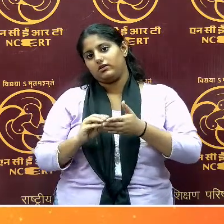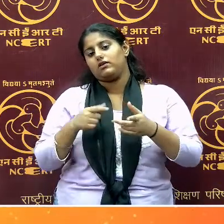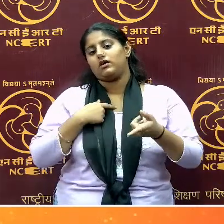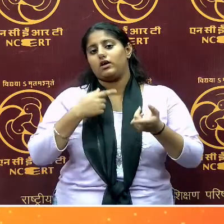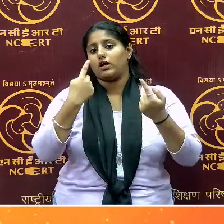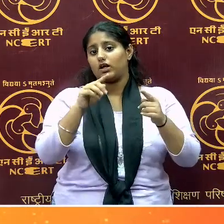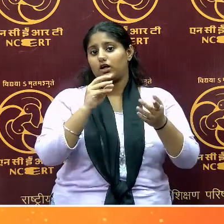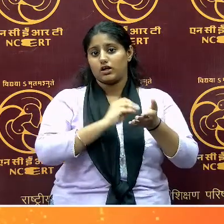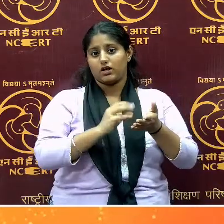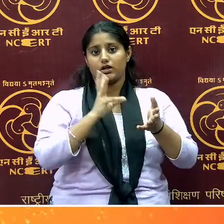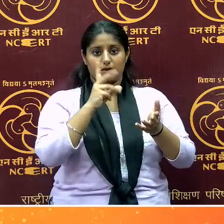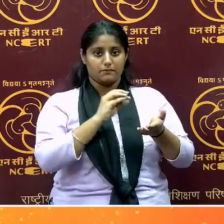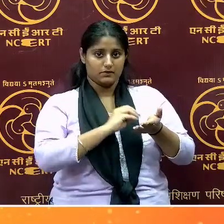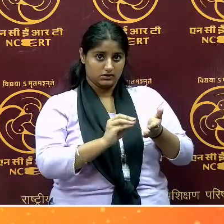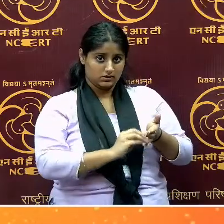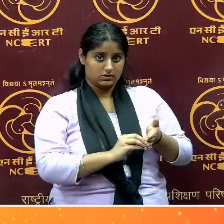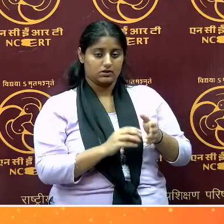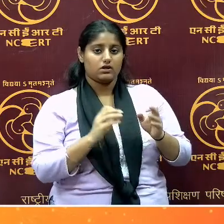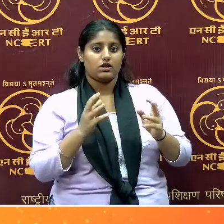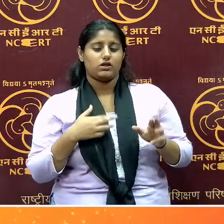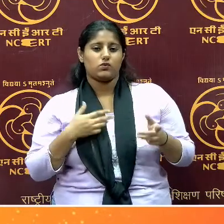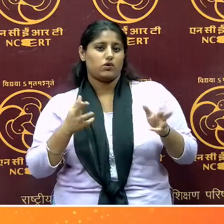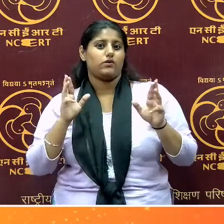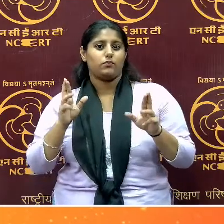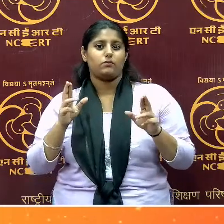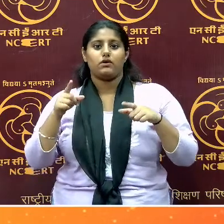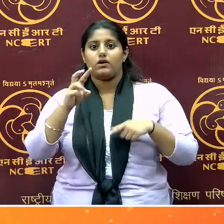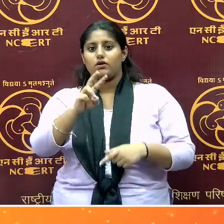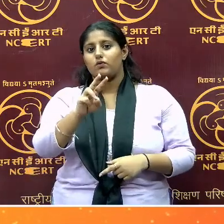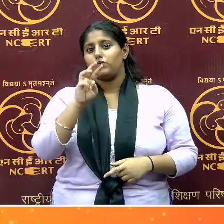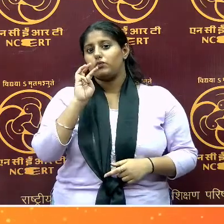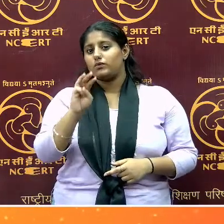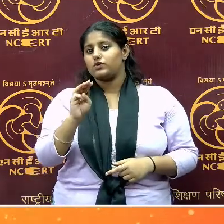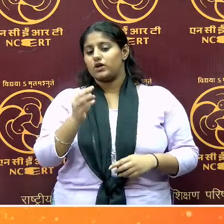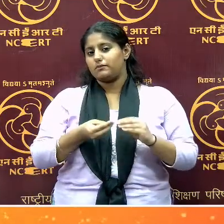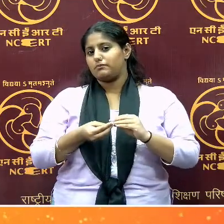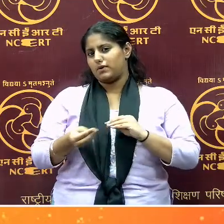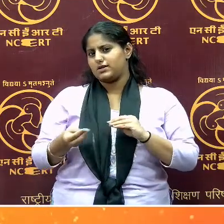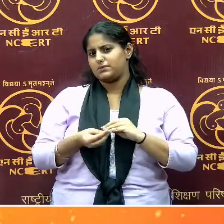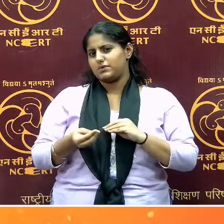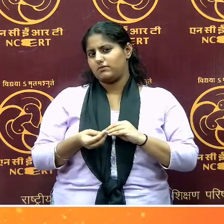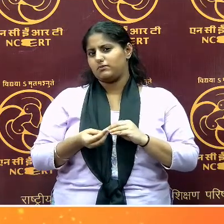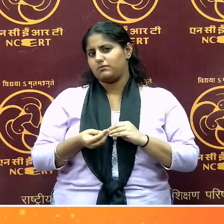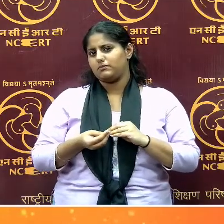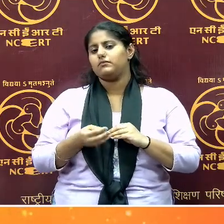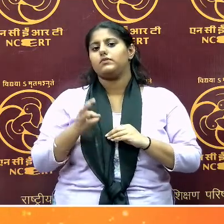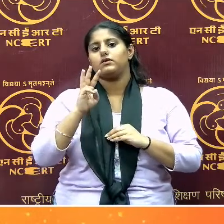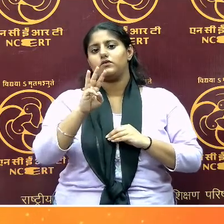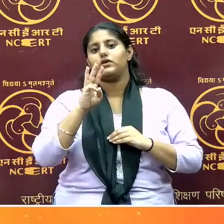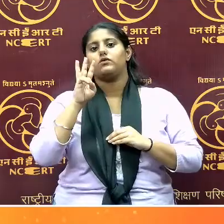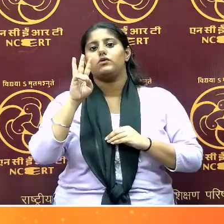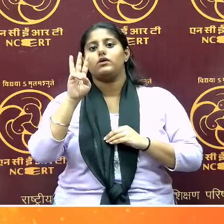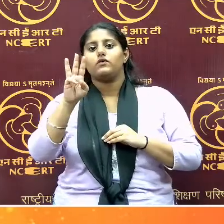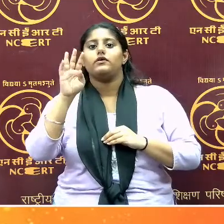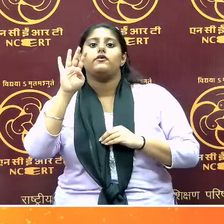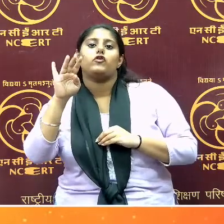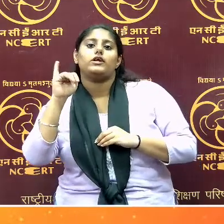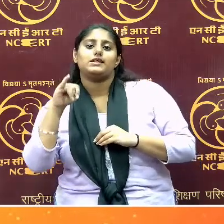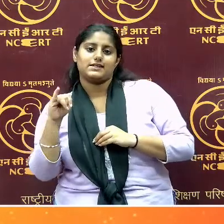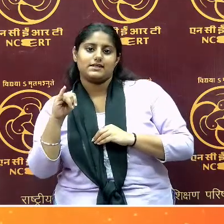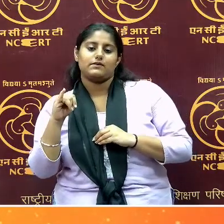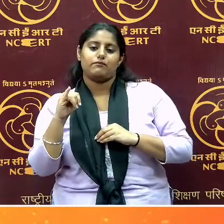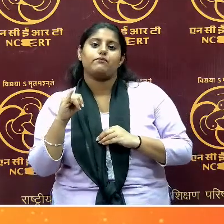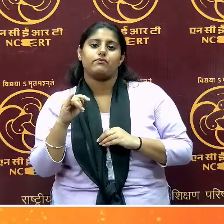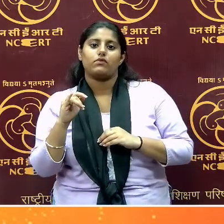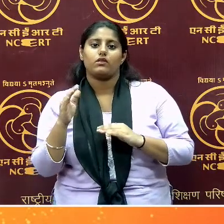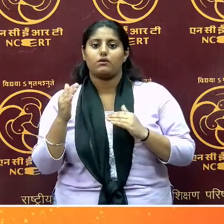correct numbers. So, I think 2000 is the nearest 1000 of 2346 children and